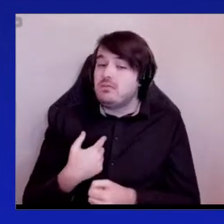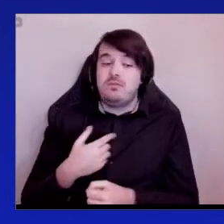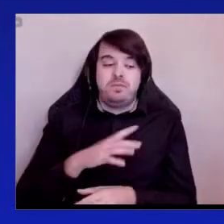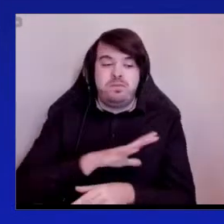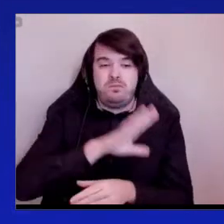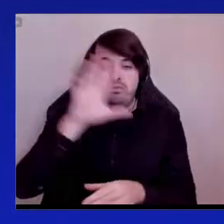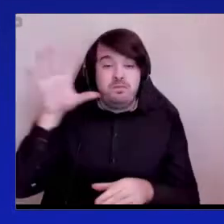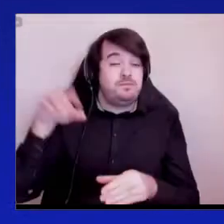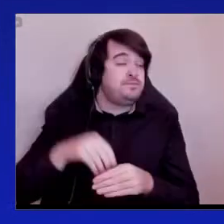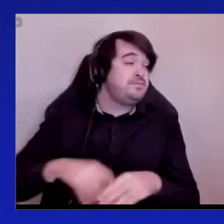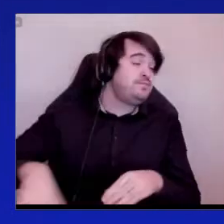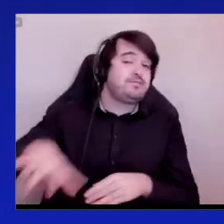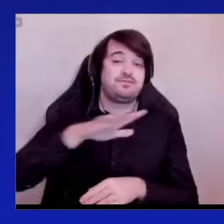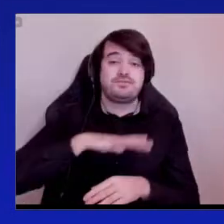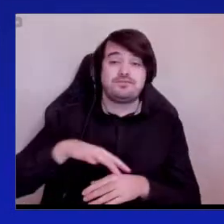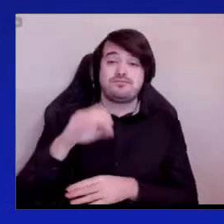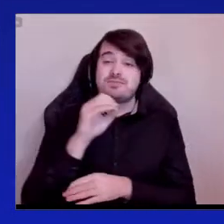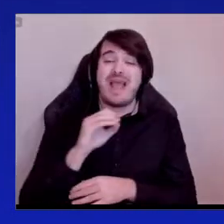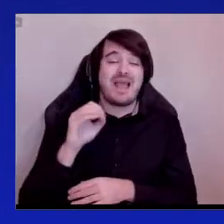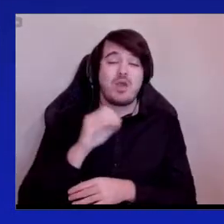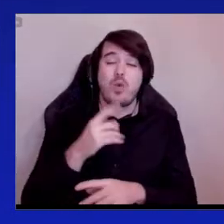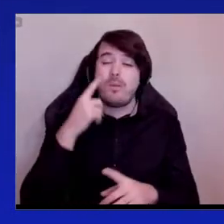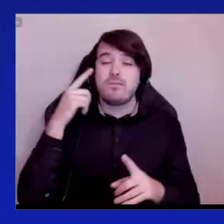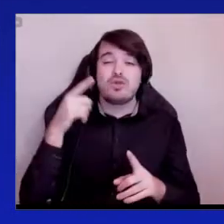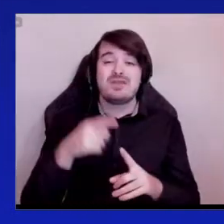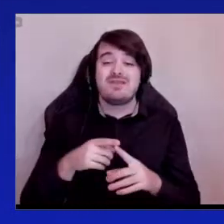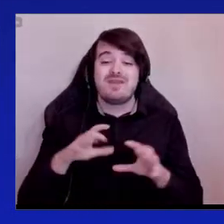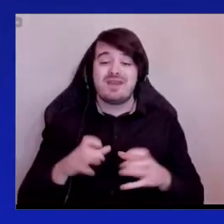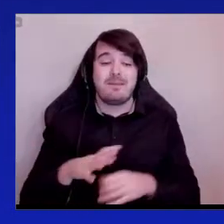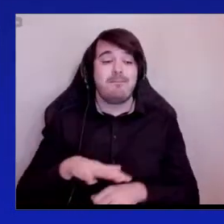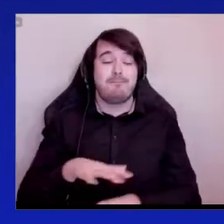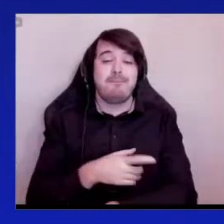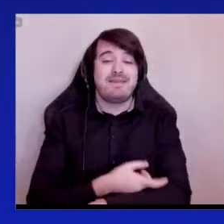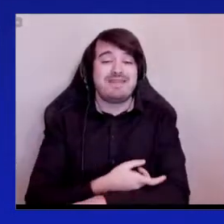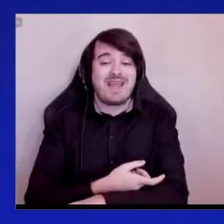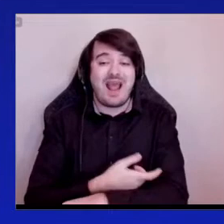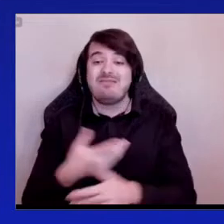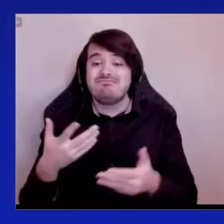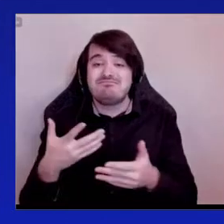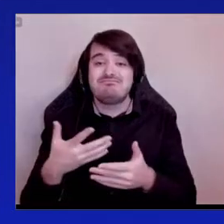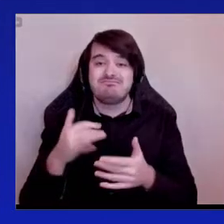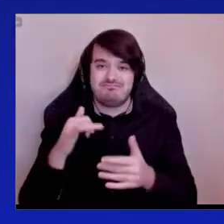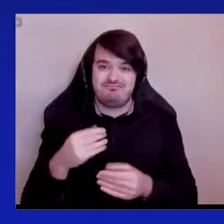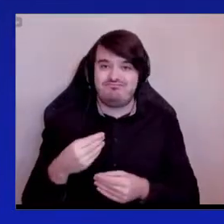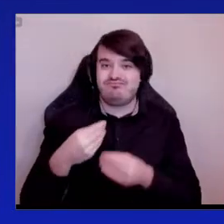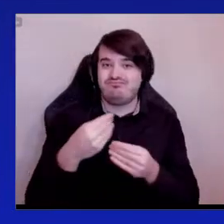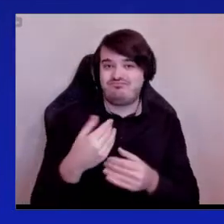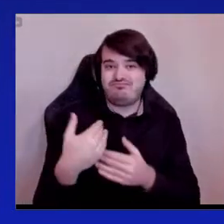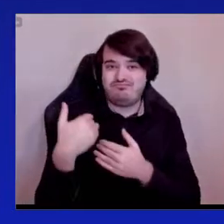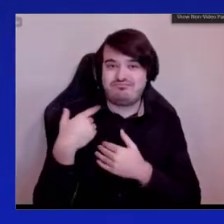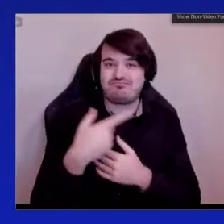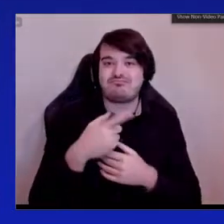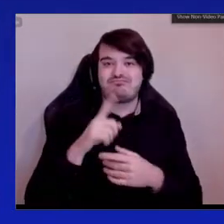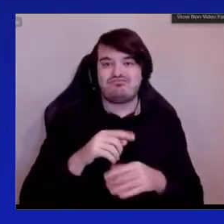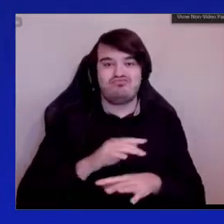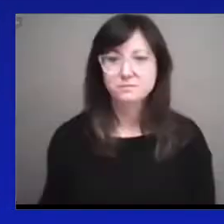dose? Well, what I can tell you is that the objective for all of Ontario